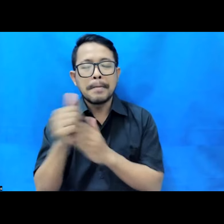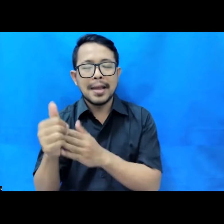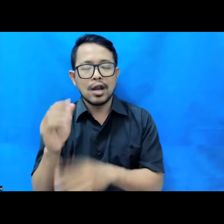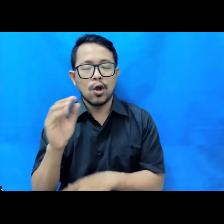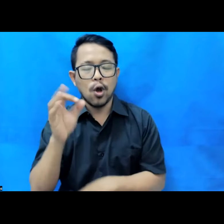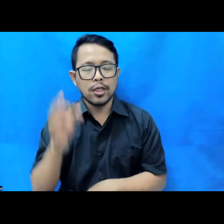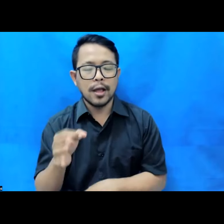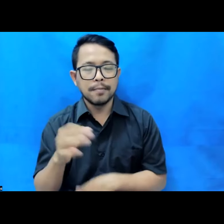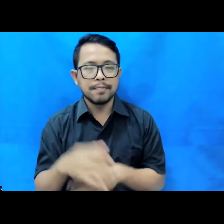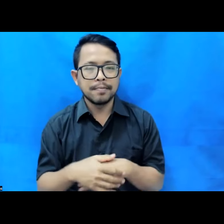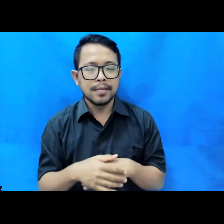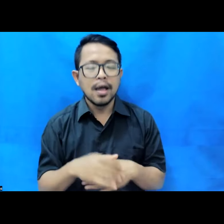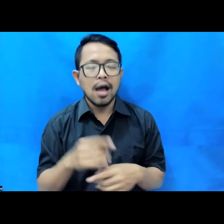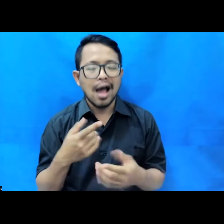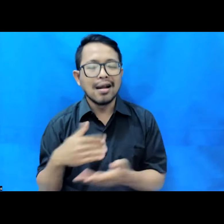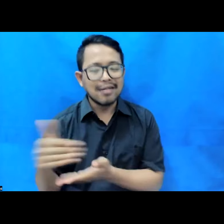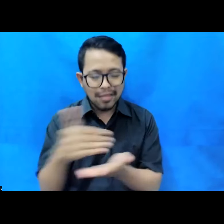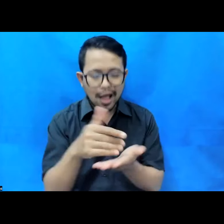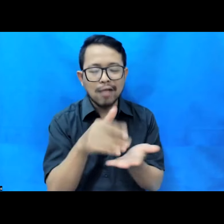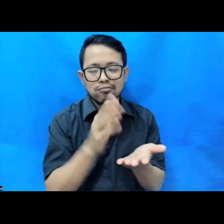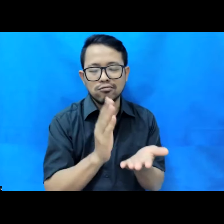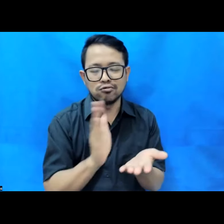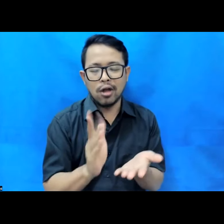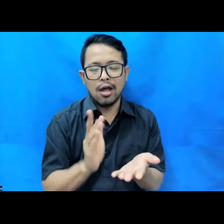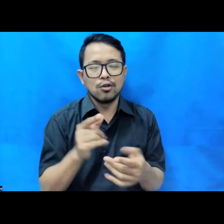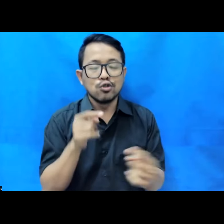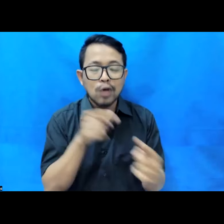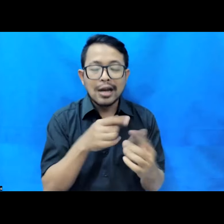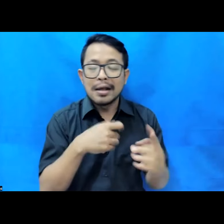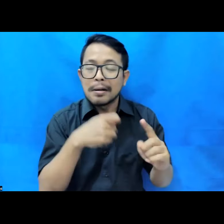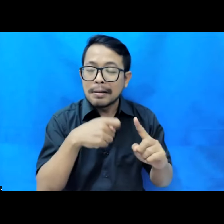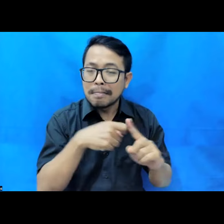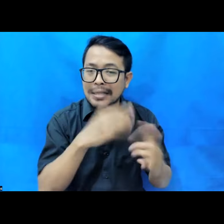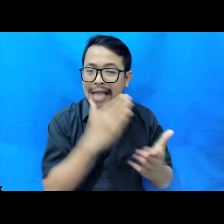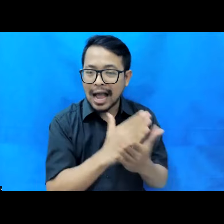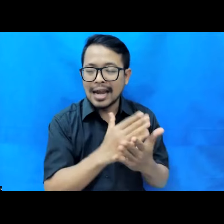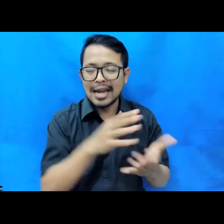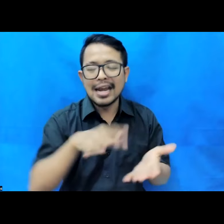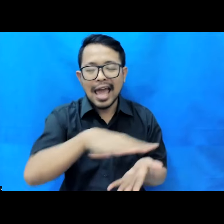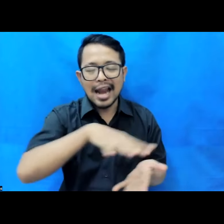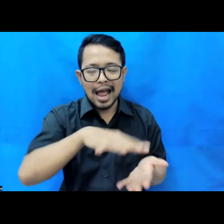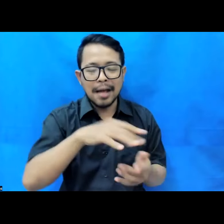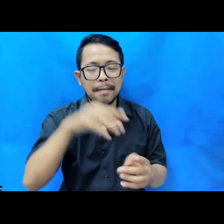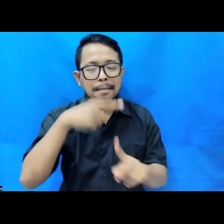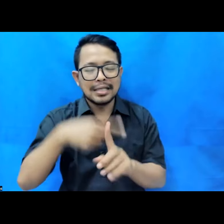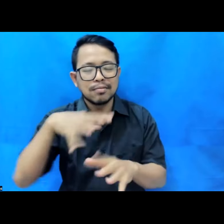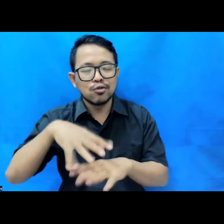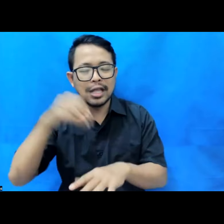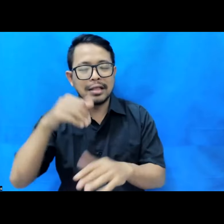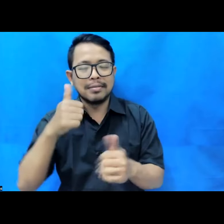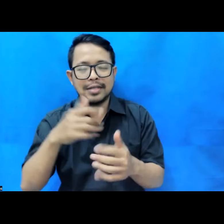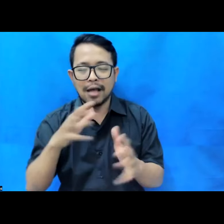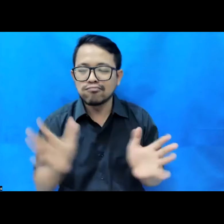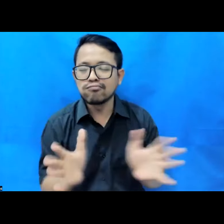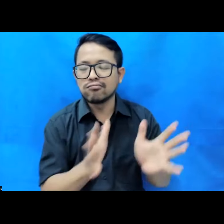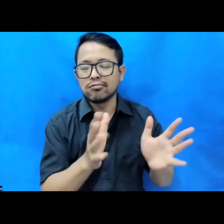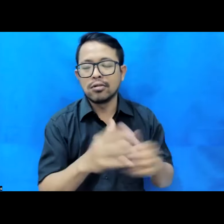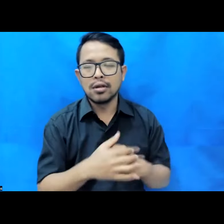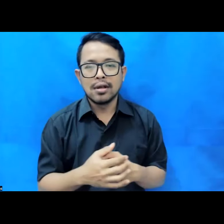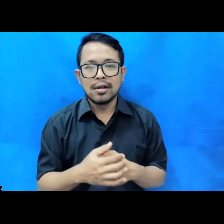support to enhance local and national policies. We help to put policies into practice